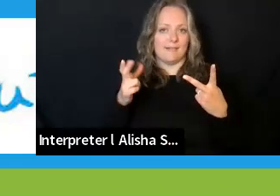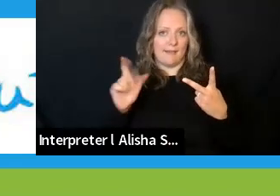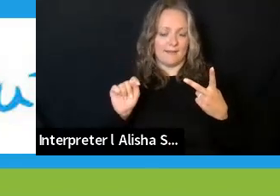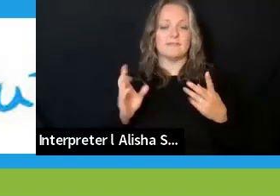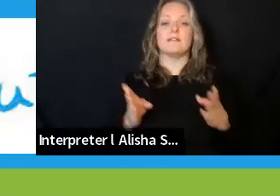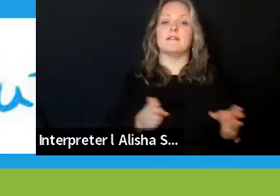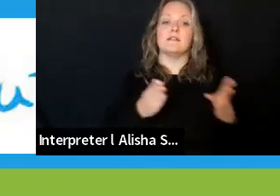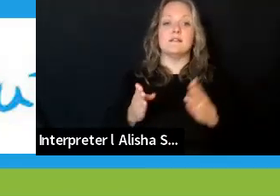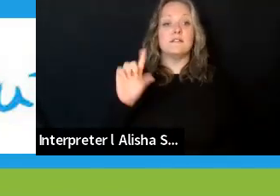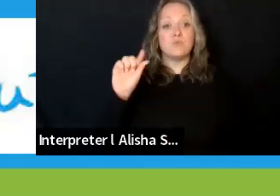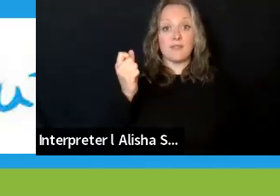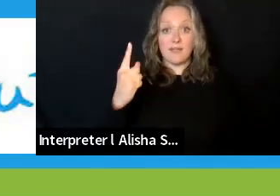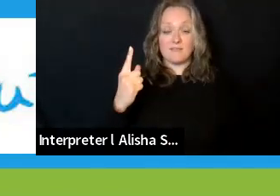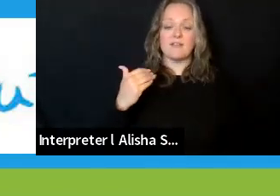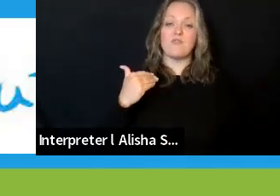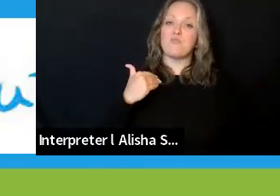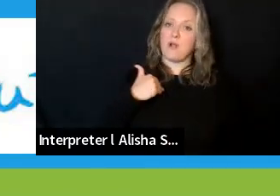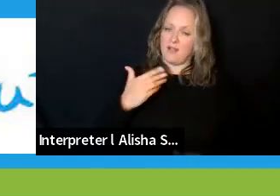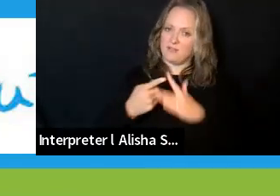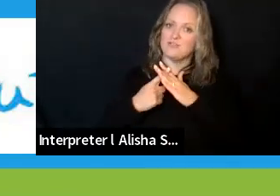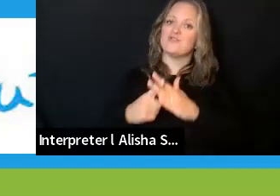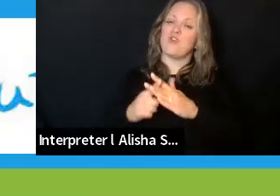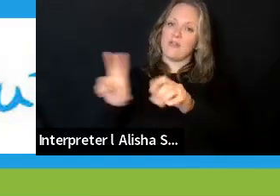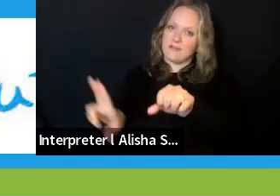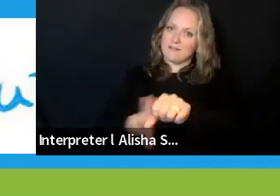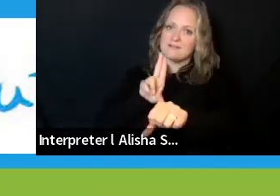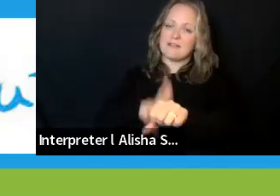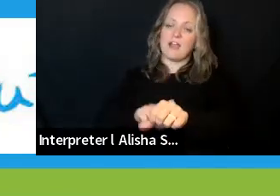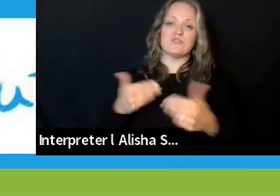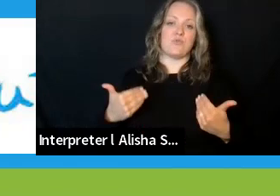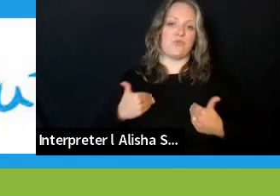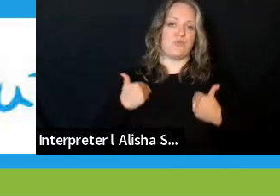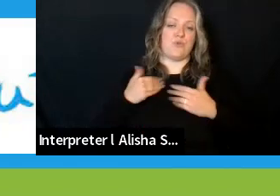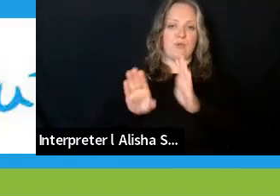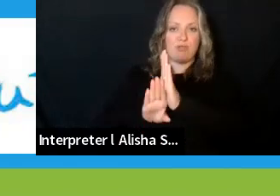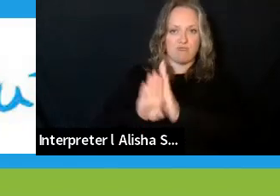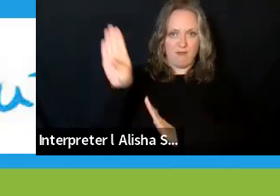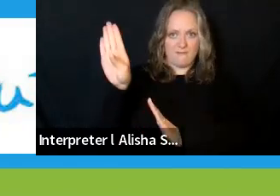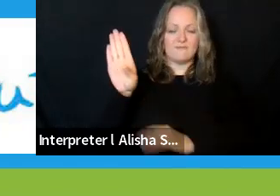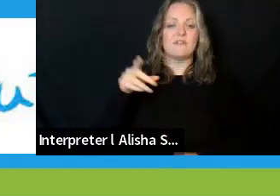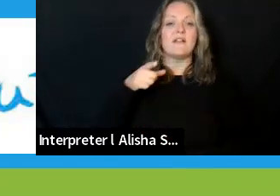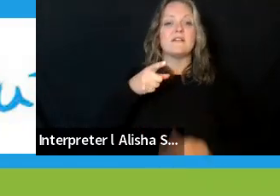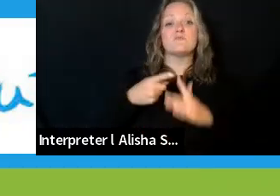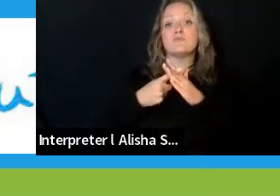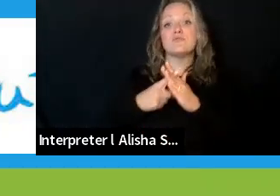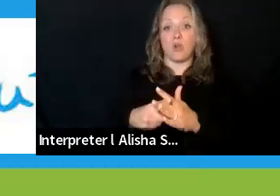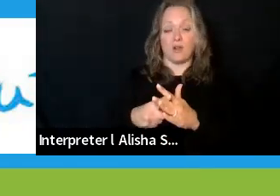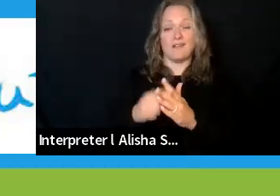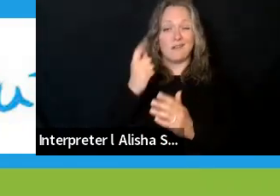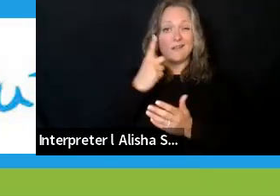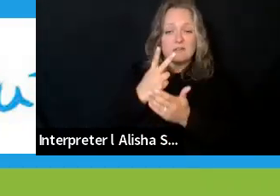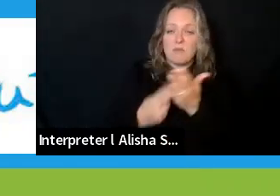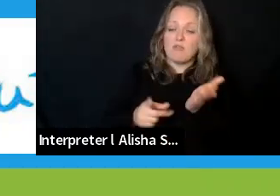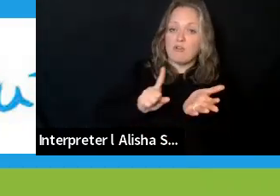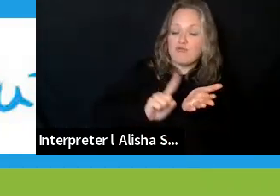2011, there was the start of the National Youth Thrive. And this was launched, which is both a